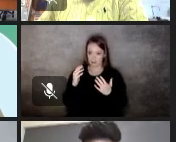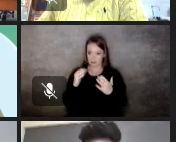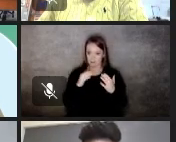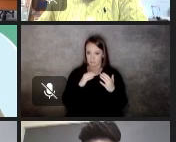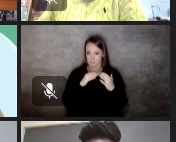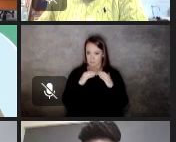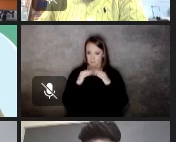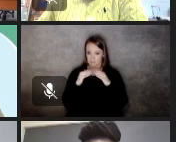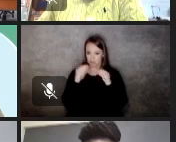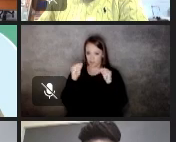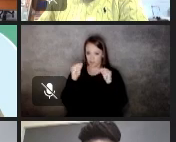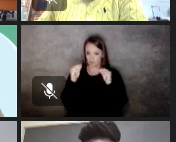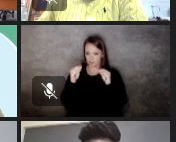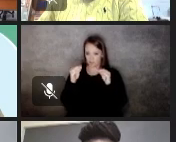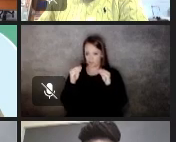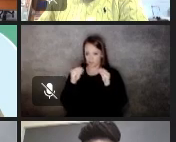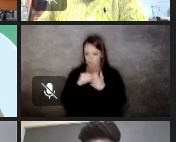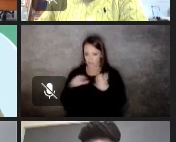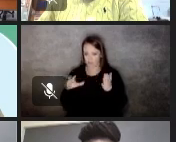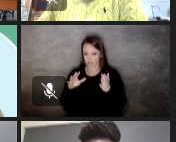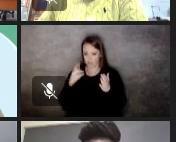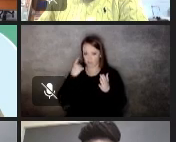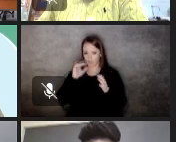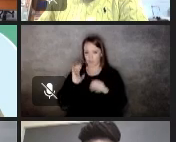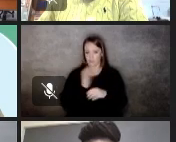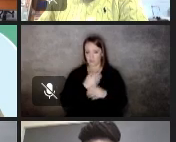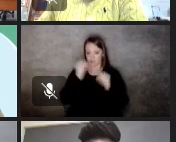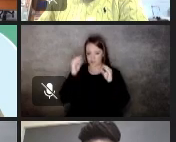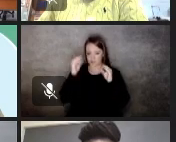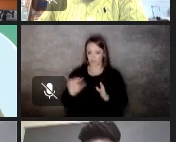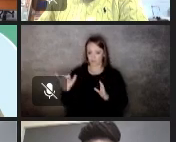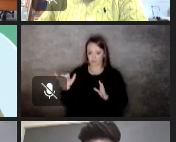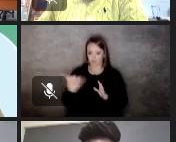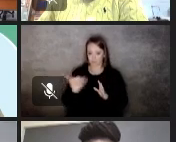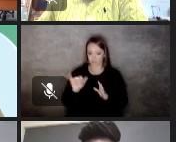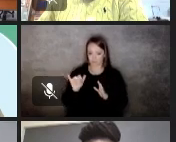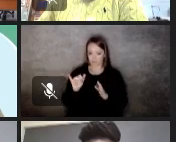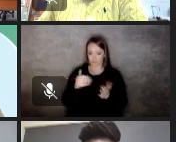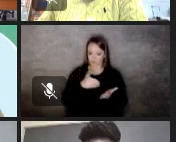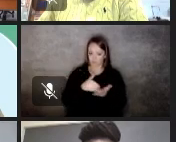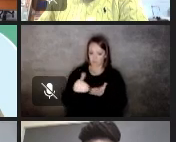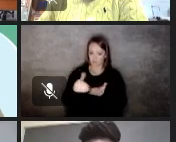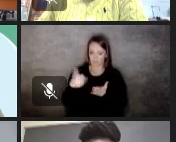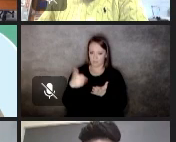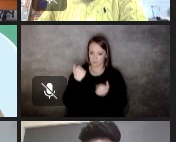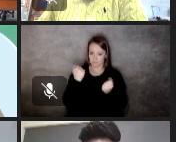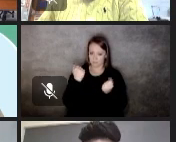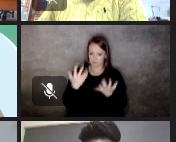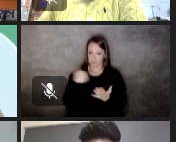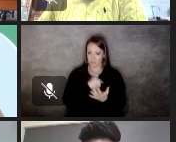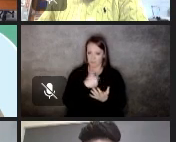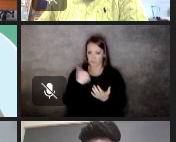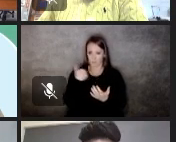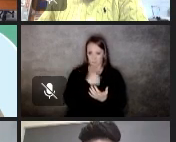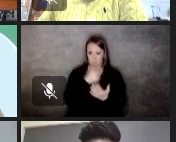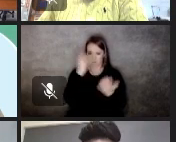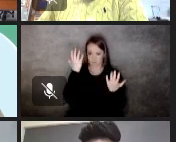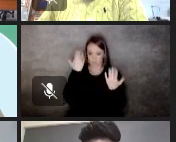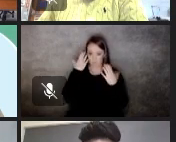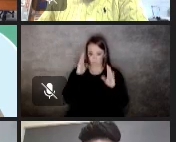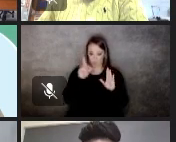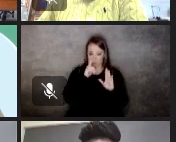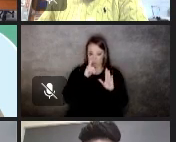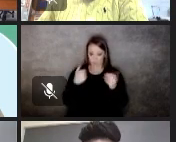teachers as well. Because oftentimes a lot of us are in a spot where we don't know who is supporting us. We don't